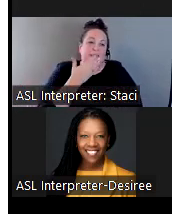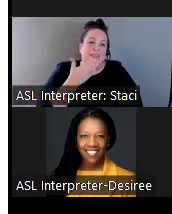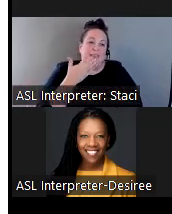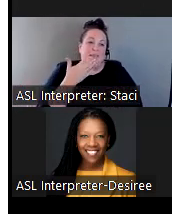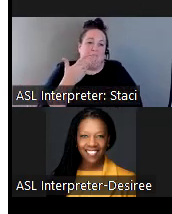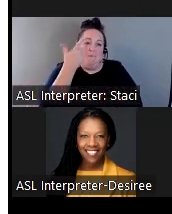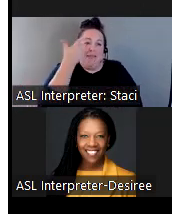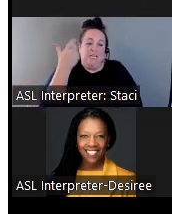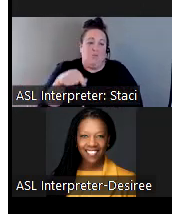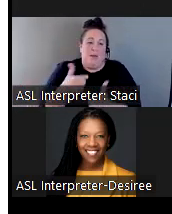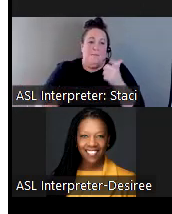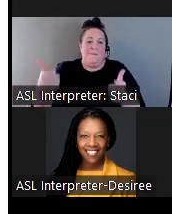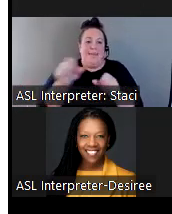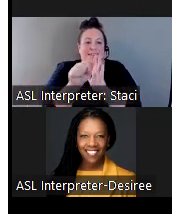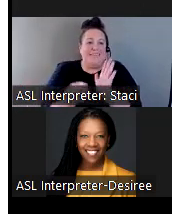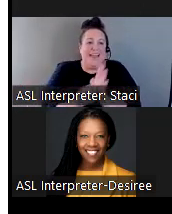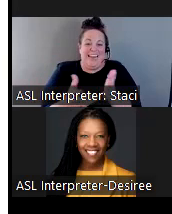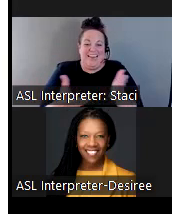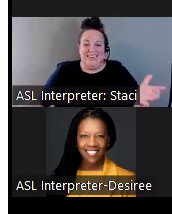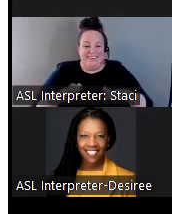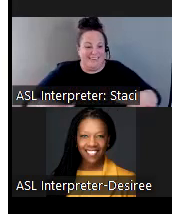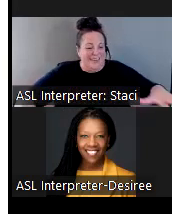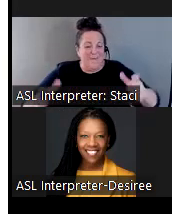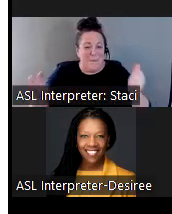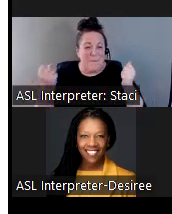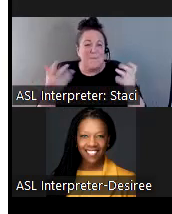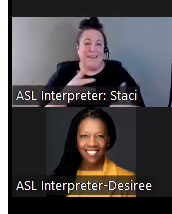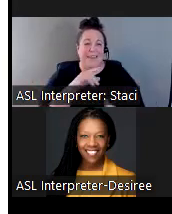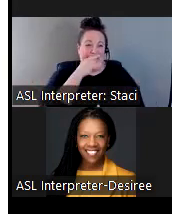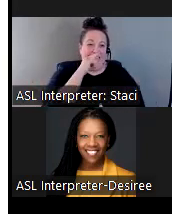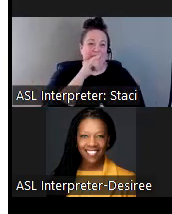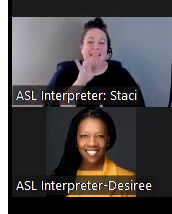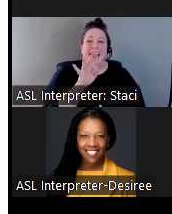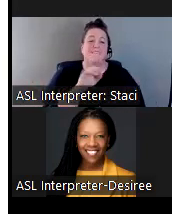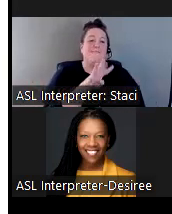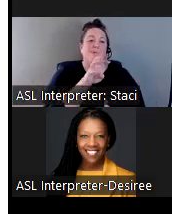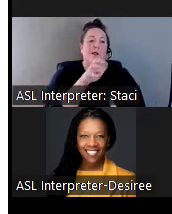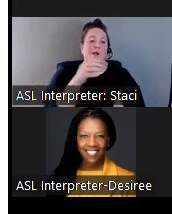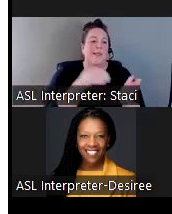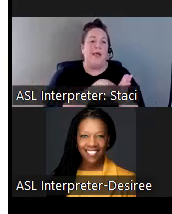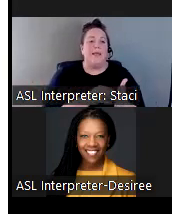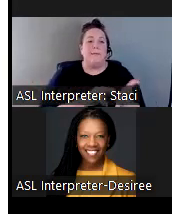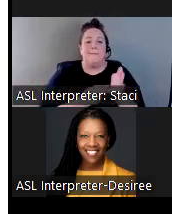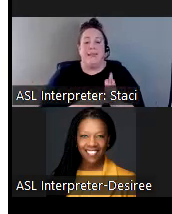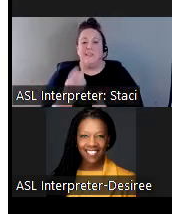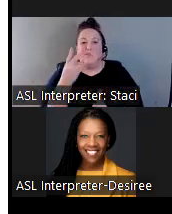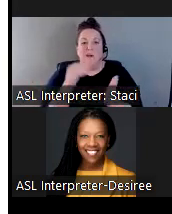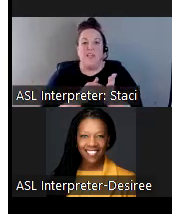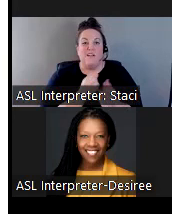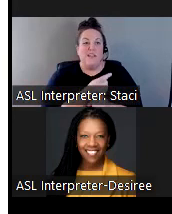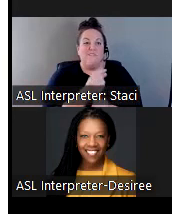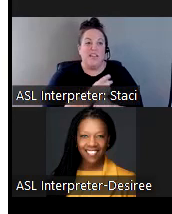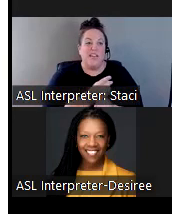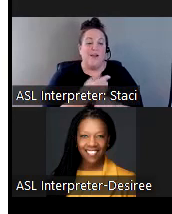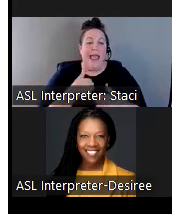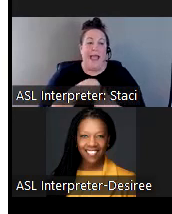state and we got a lot of kids. If we have a birth of 400,000, that means 12,000 a year are diagnosed with